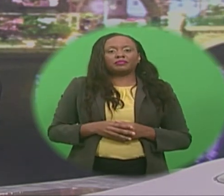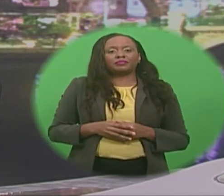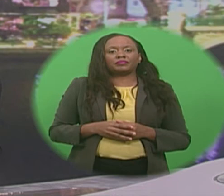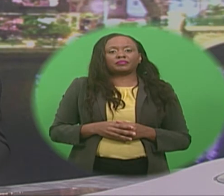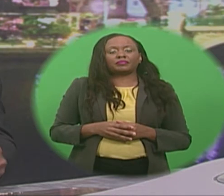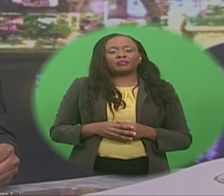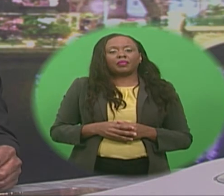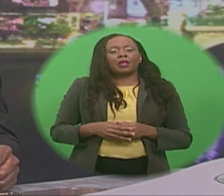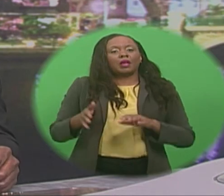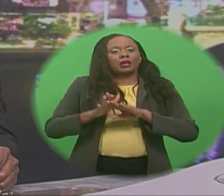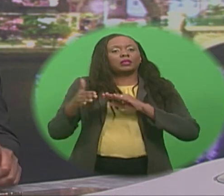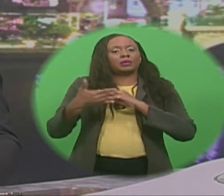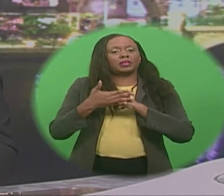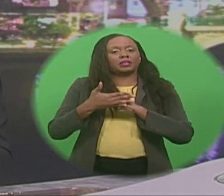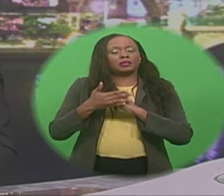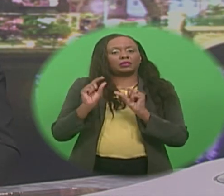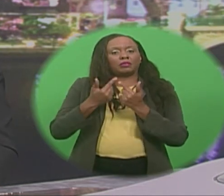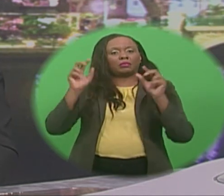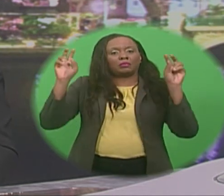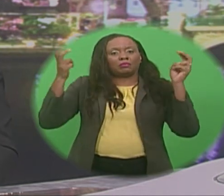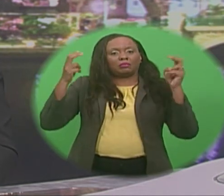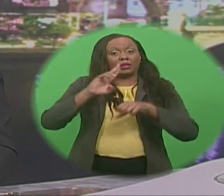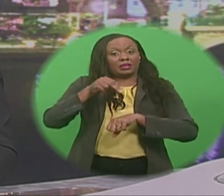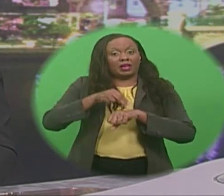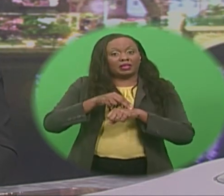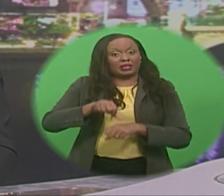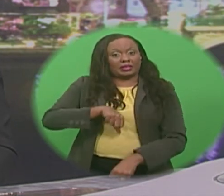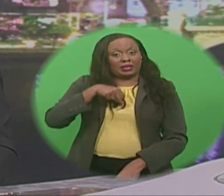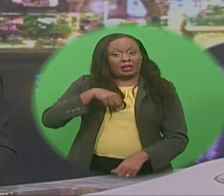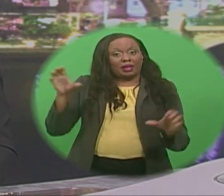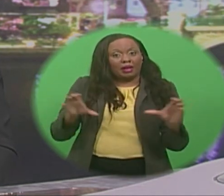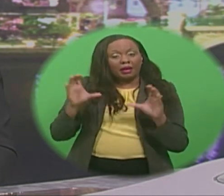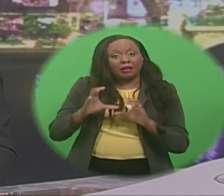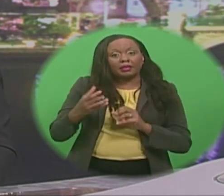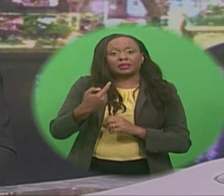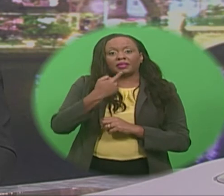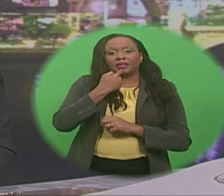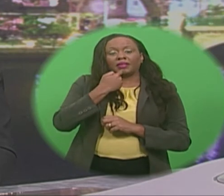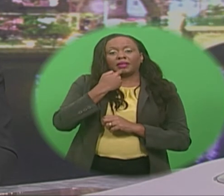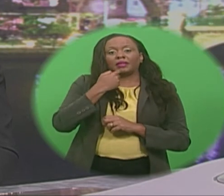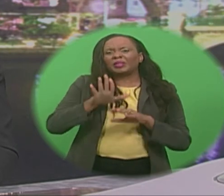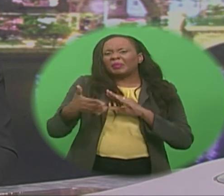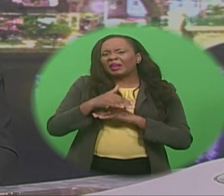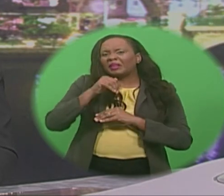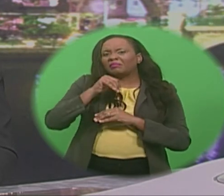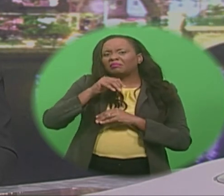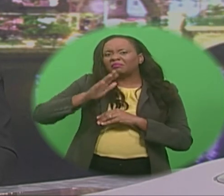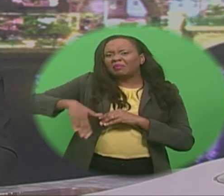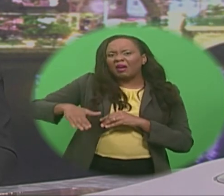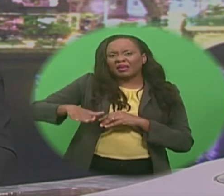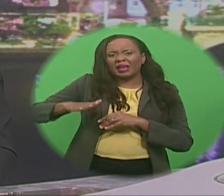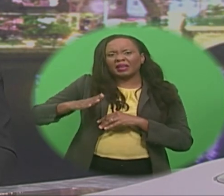corruption watchdog, the National Integrity Action, has warned the island's failure to fully appoint a Chief Justice could